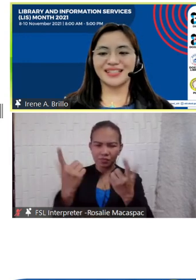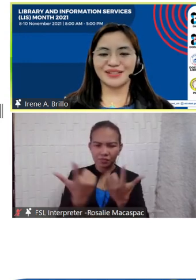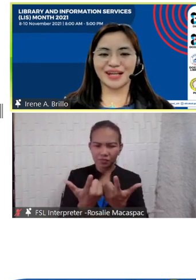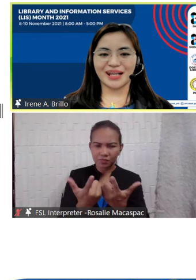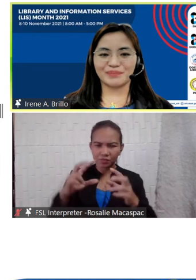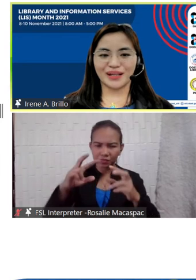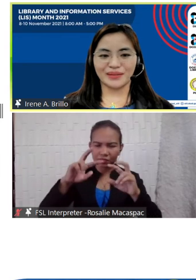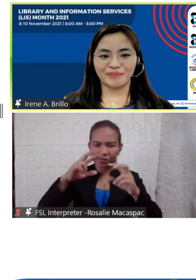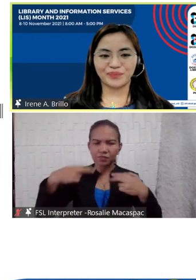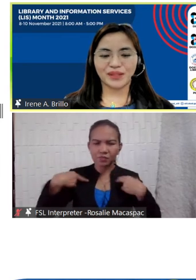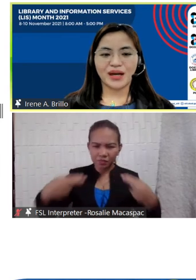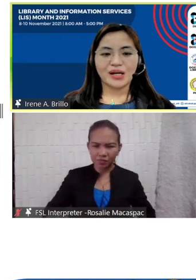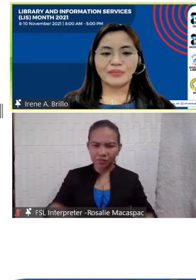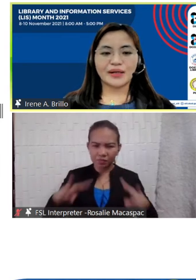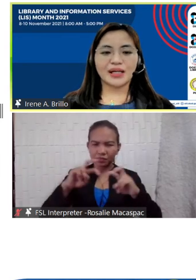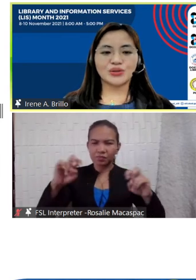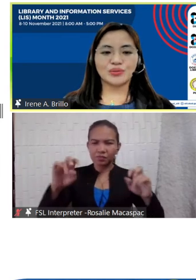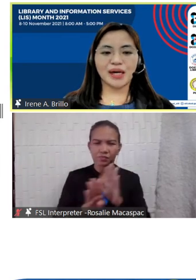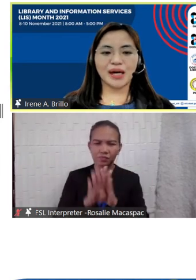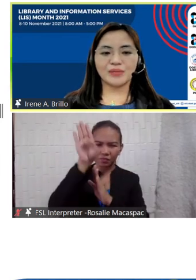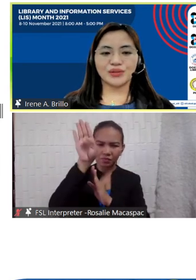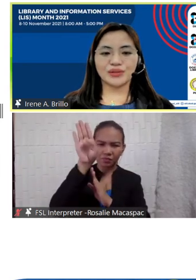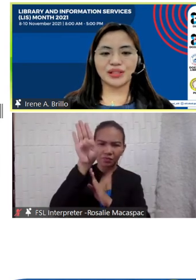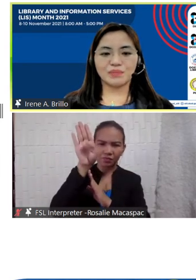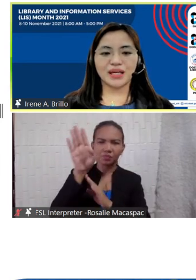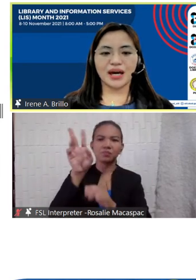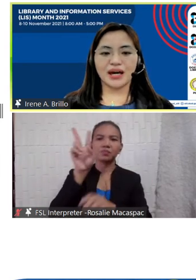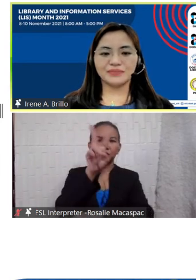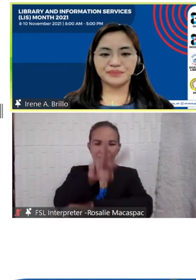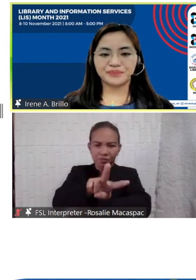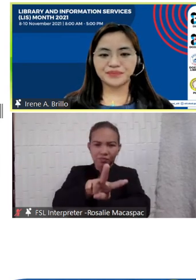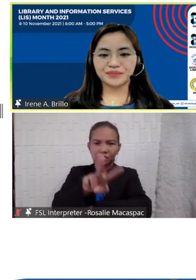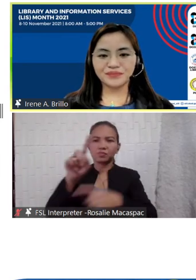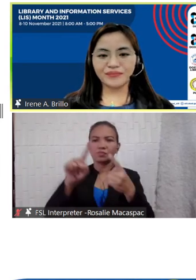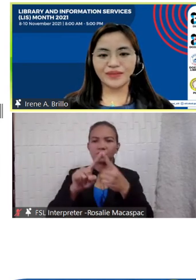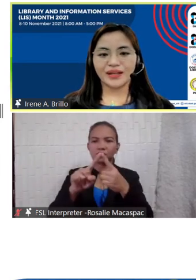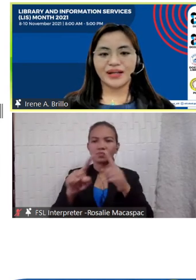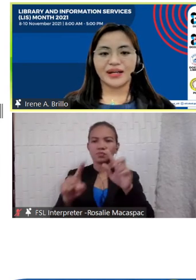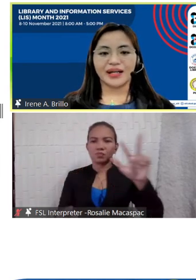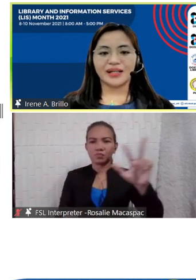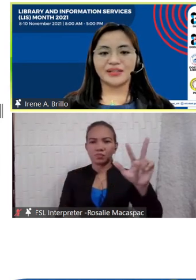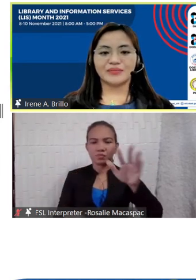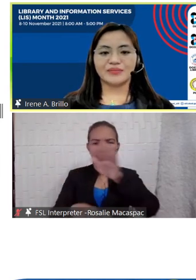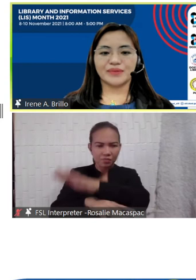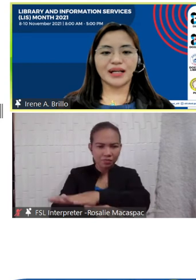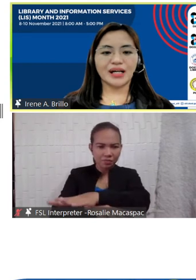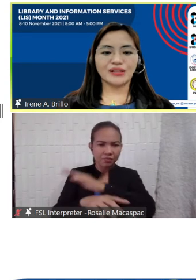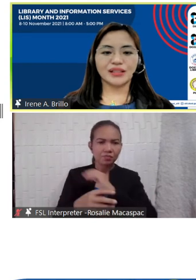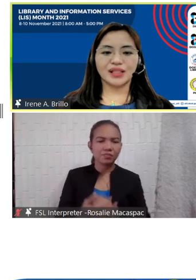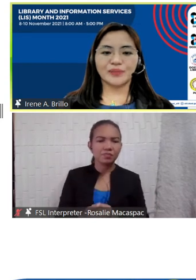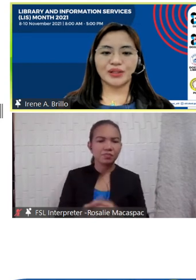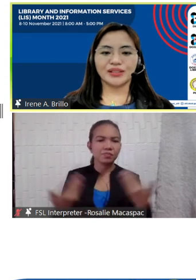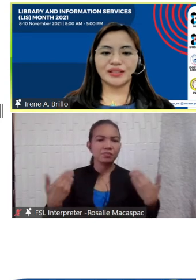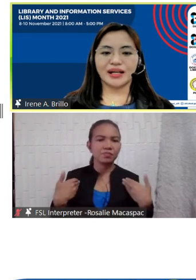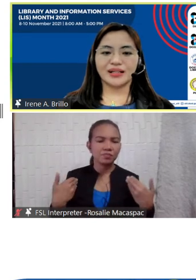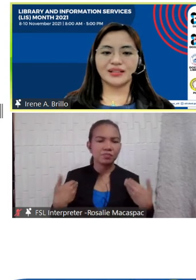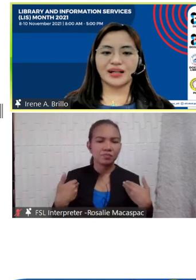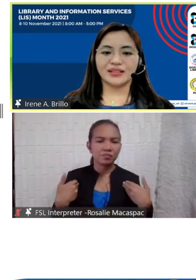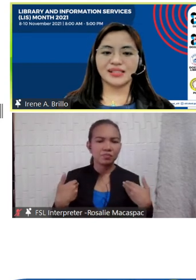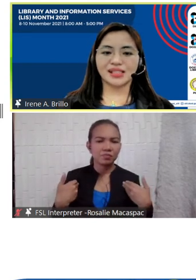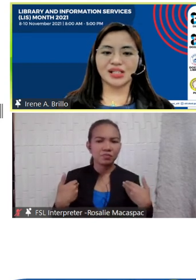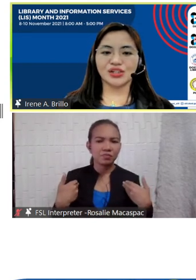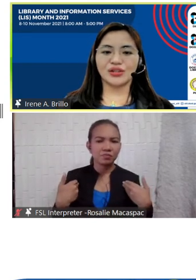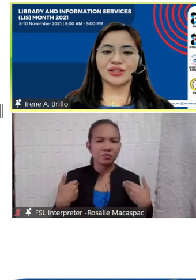and Development. By 2 p.m. to 3 p.m., ayan, magkakaroon din po